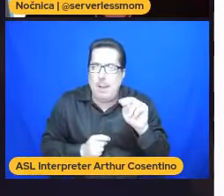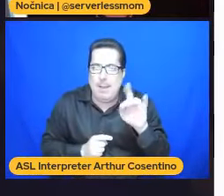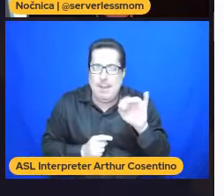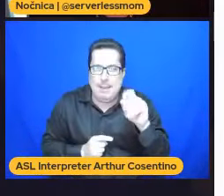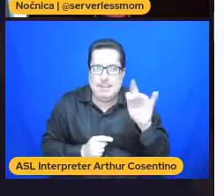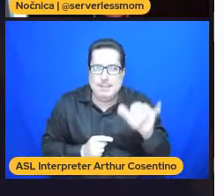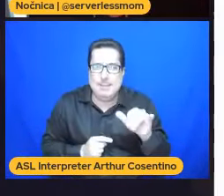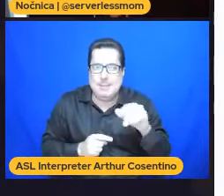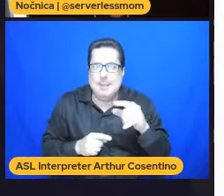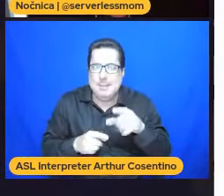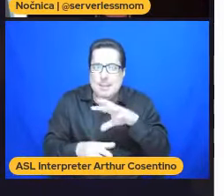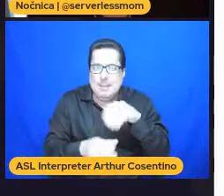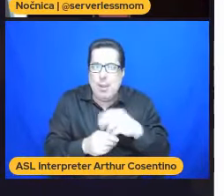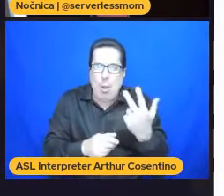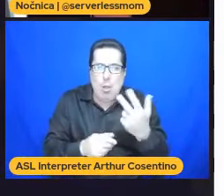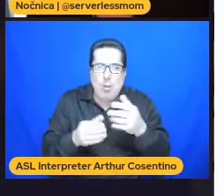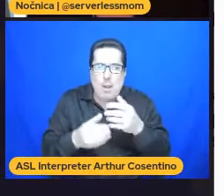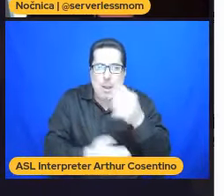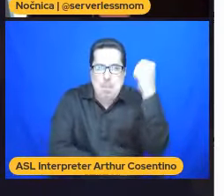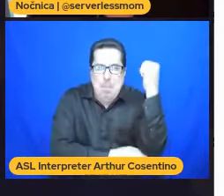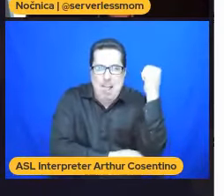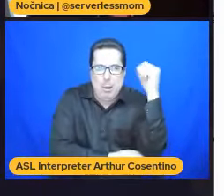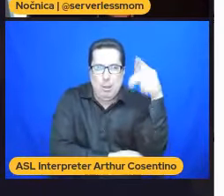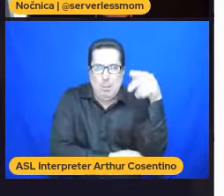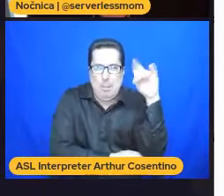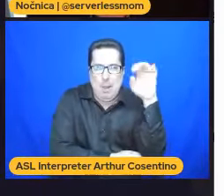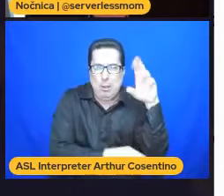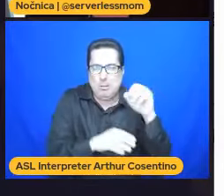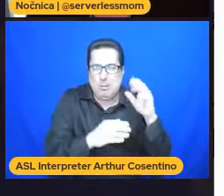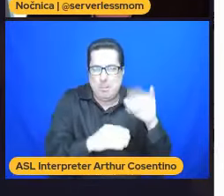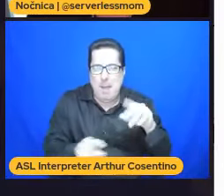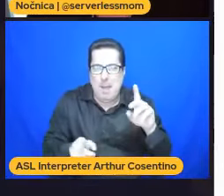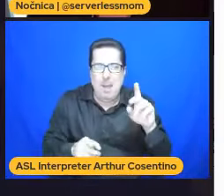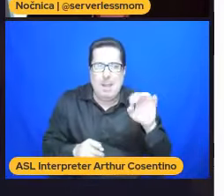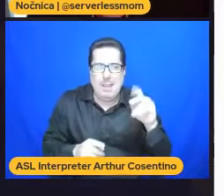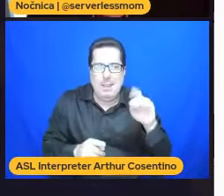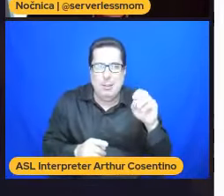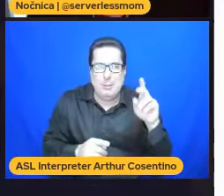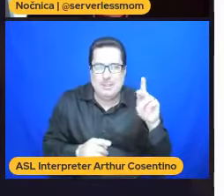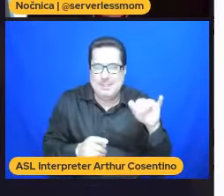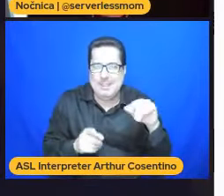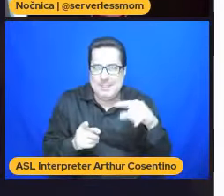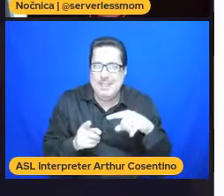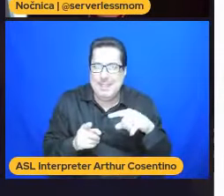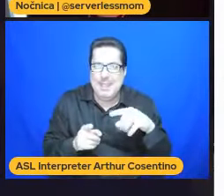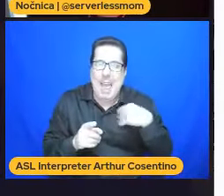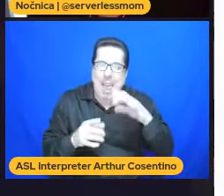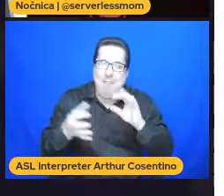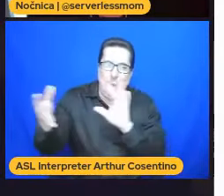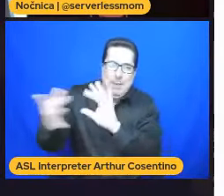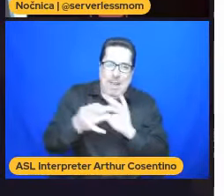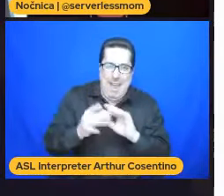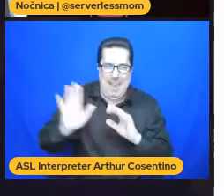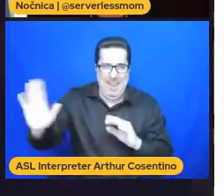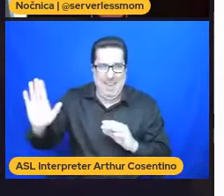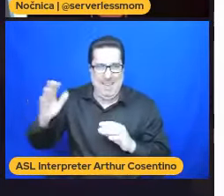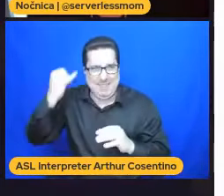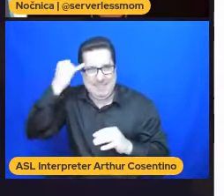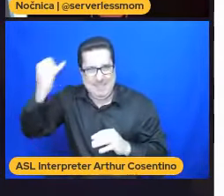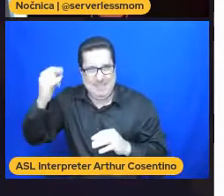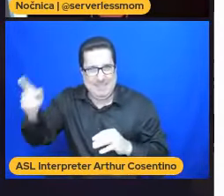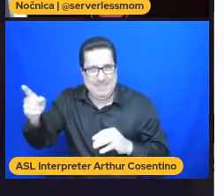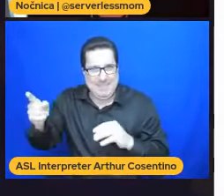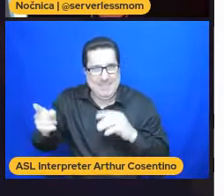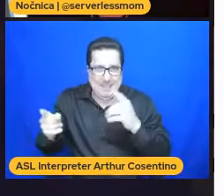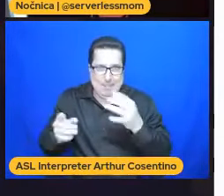This is 3 Pillars by Kandinsky. Come on, I got to tie this together a little bit. And this is the concept that one of the